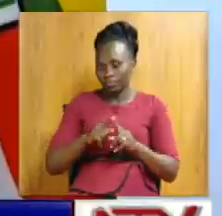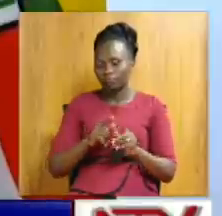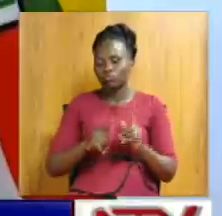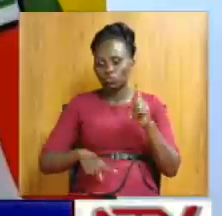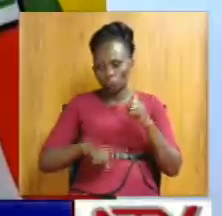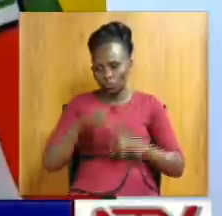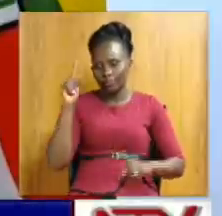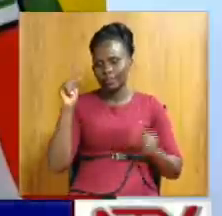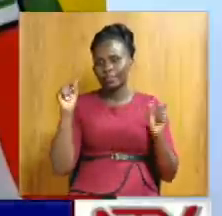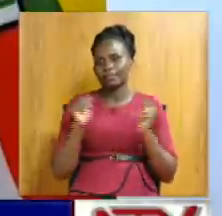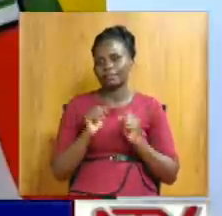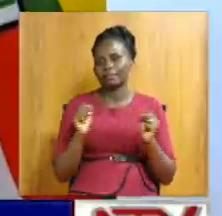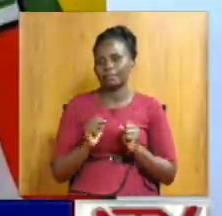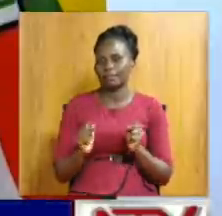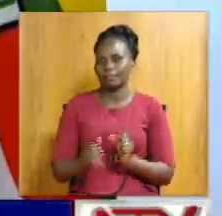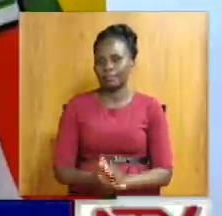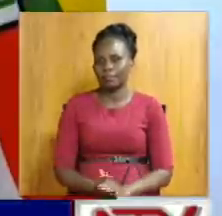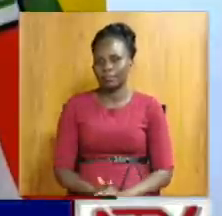the disease.